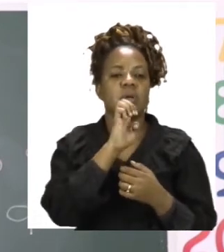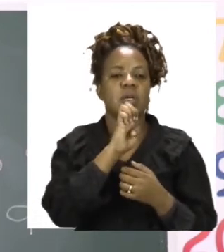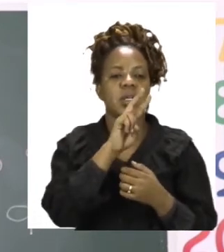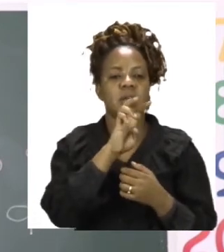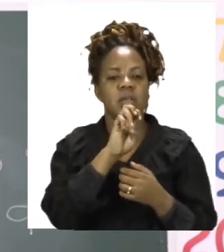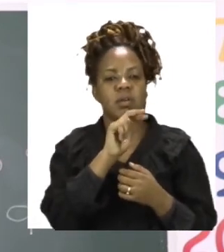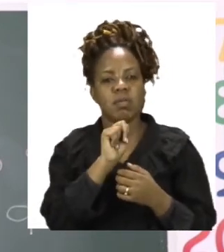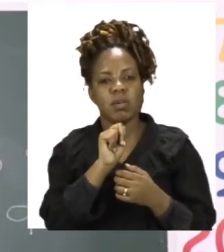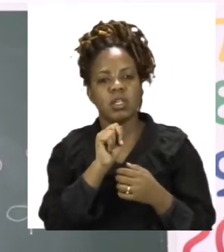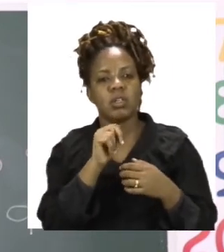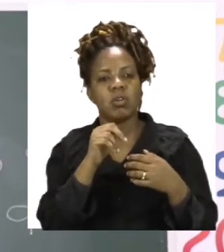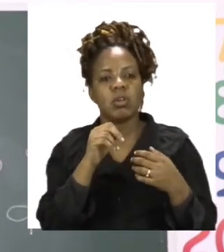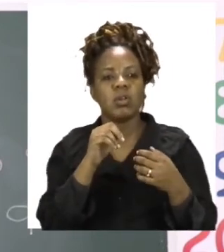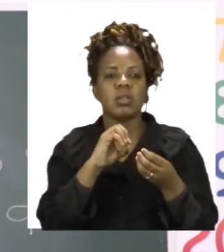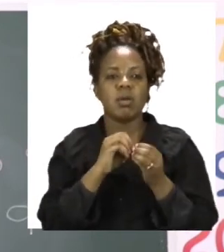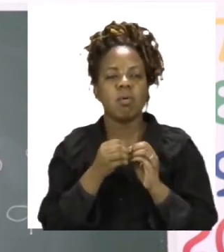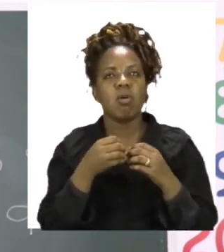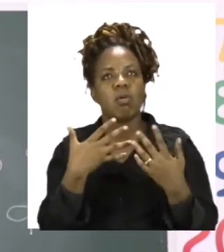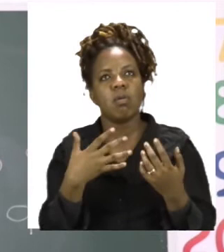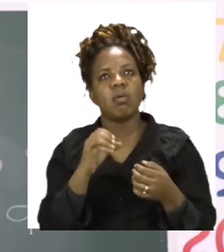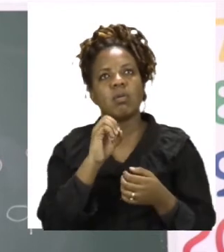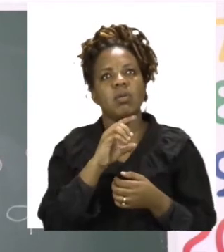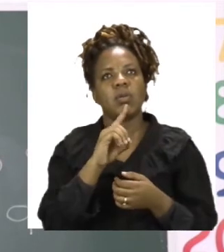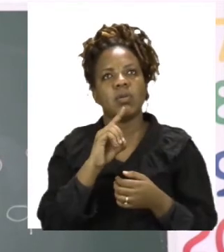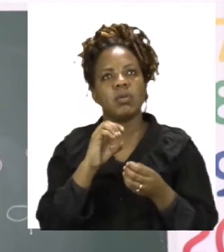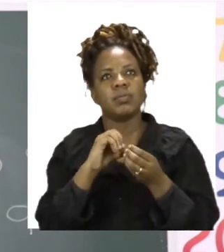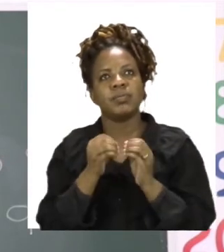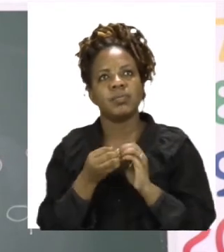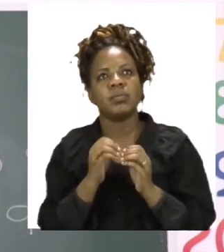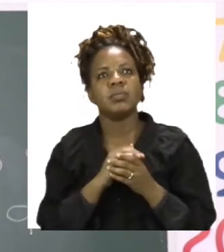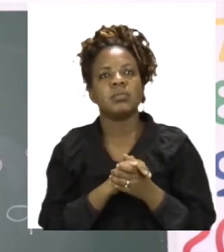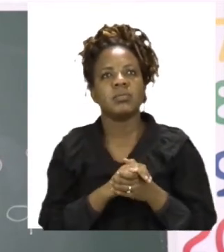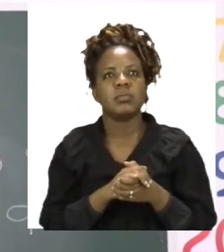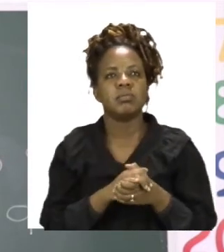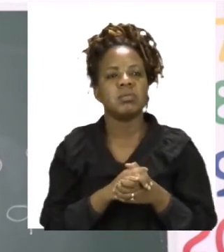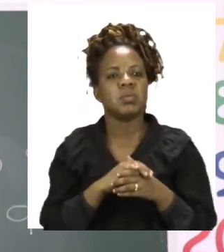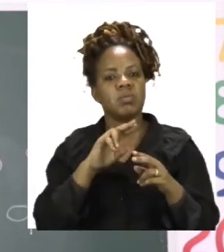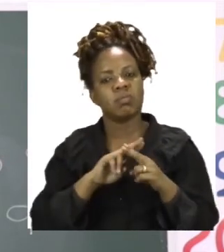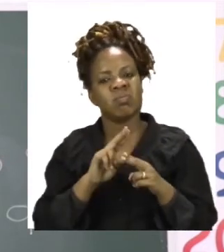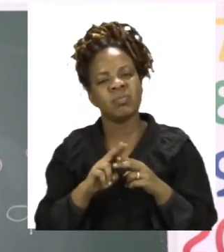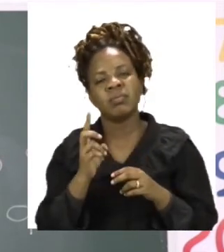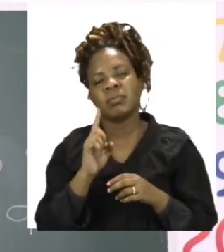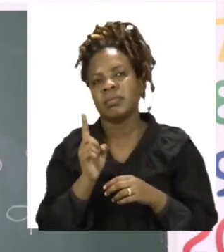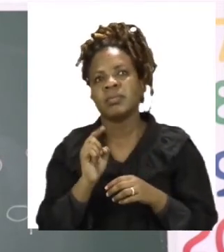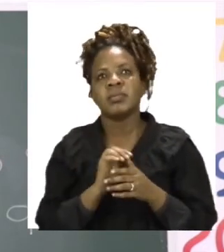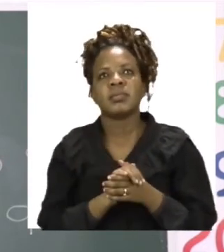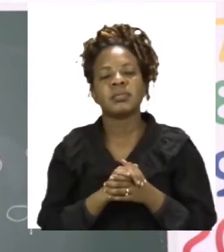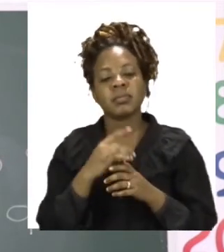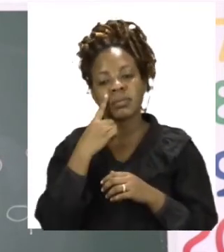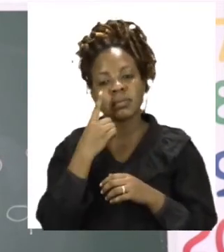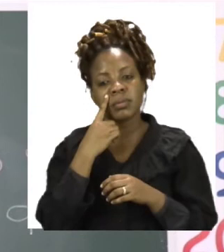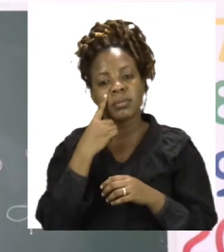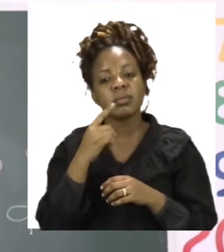number odd. Now, if you are doing that, take your time. Check the unit,